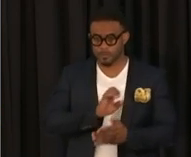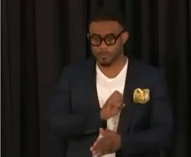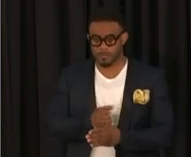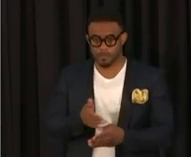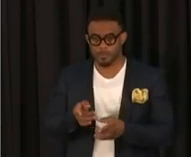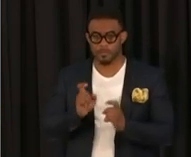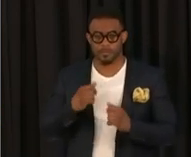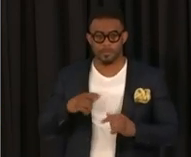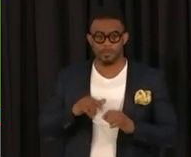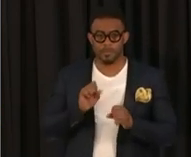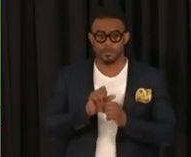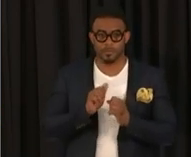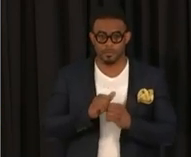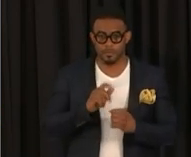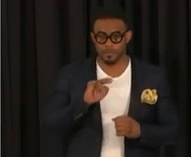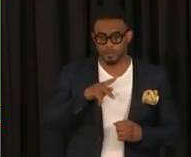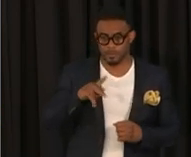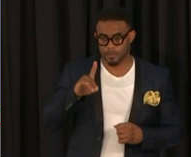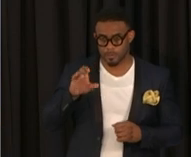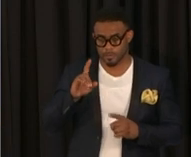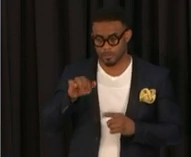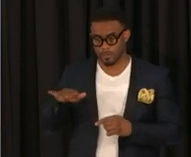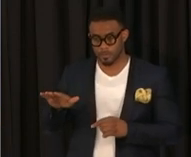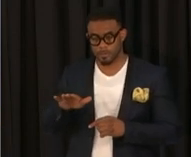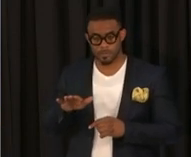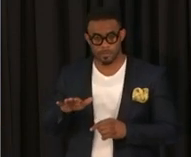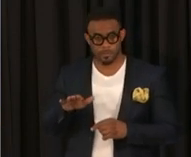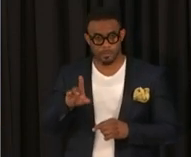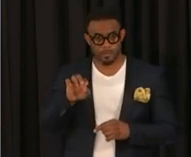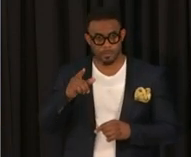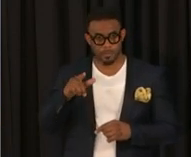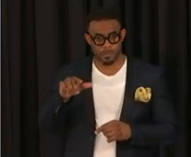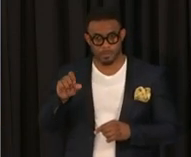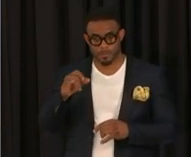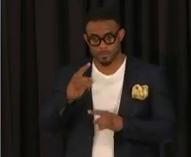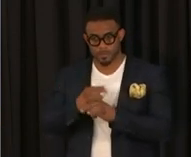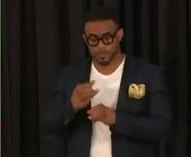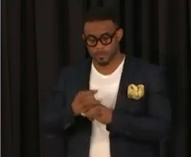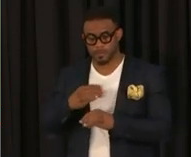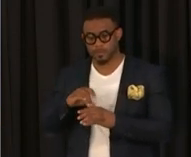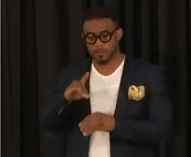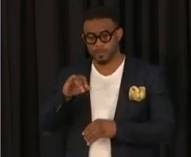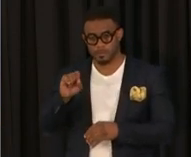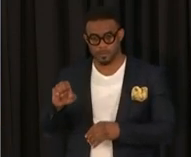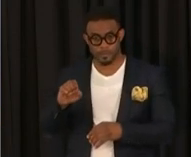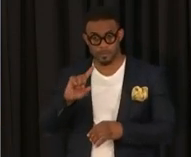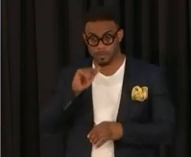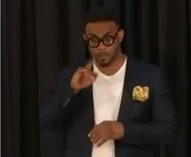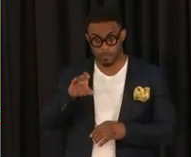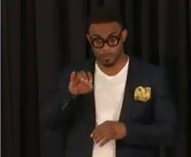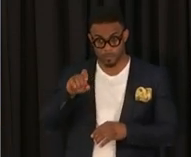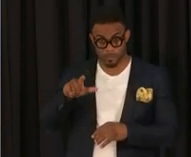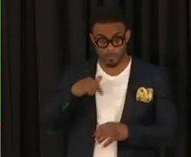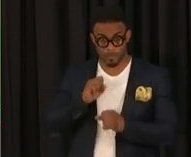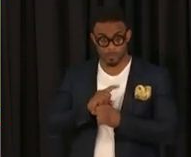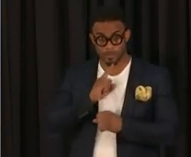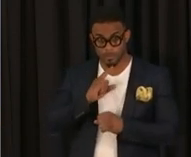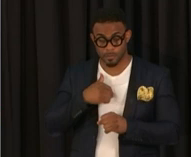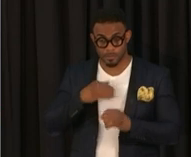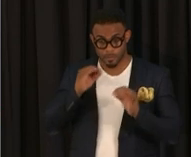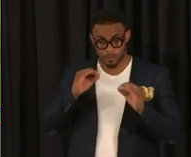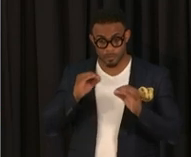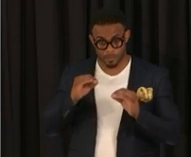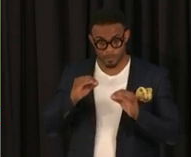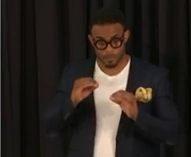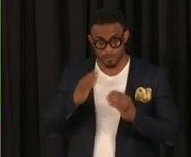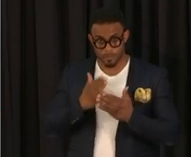energy affords us. We work with KIPP DC at one of their, the Douglas campus in Southeast DC. We not only did solar, but we made sure that